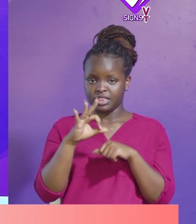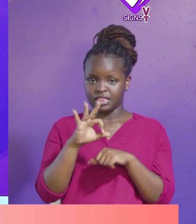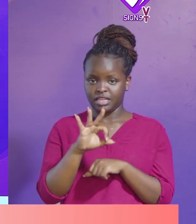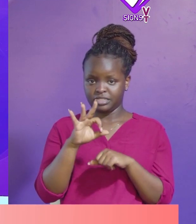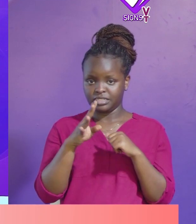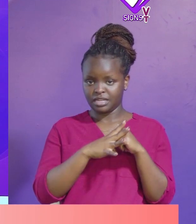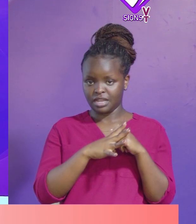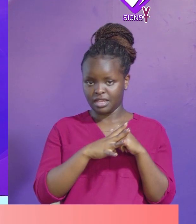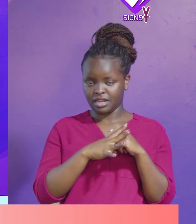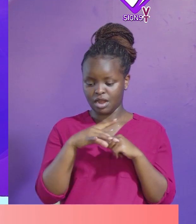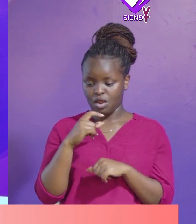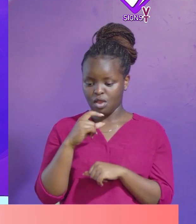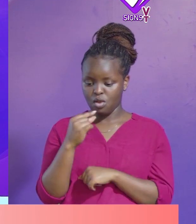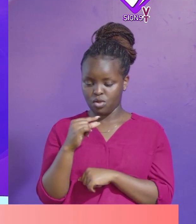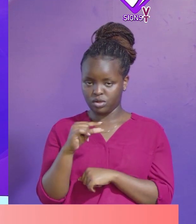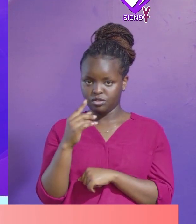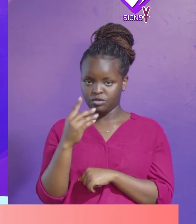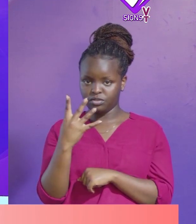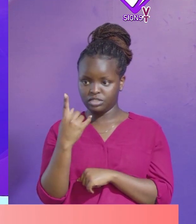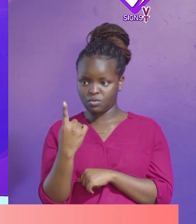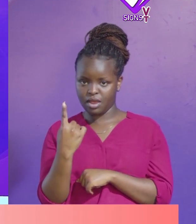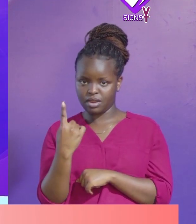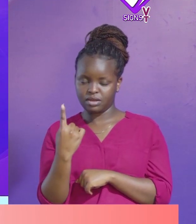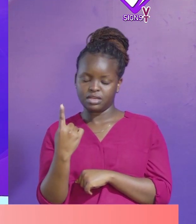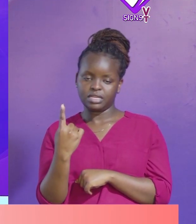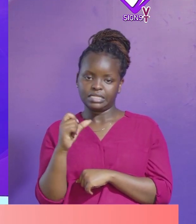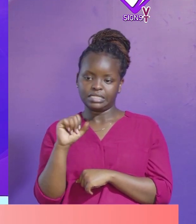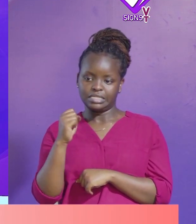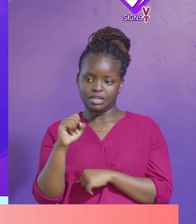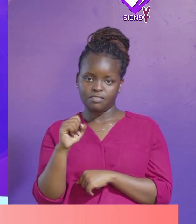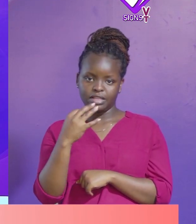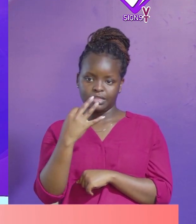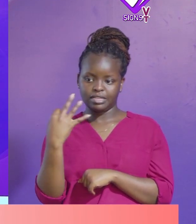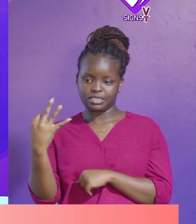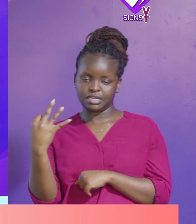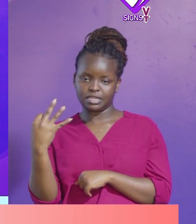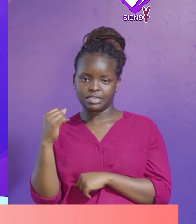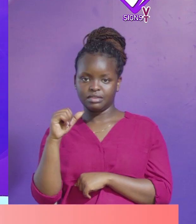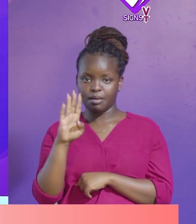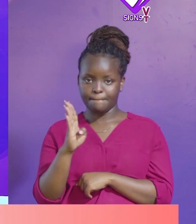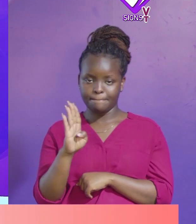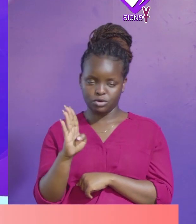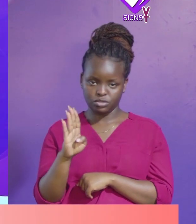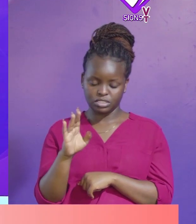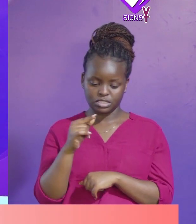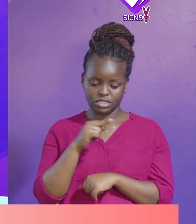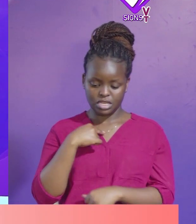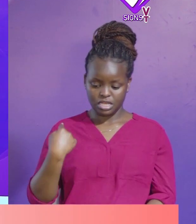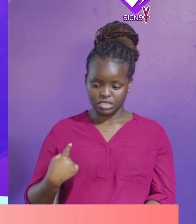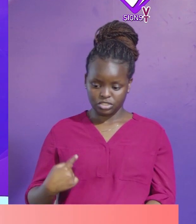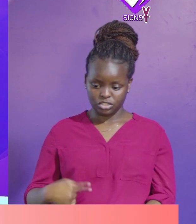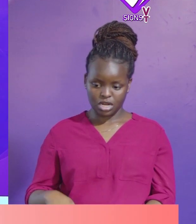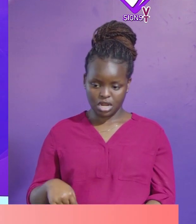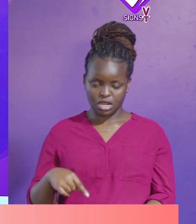medals, 41 silver and 33 bronze. China, not